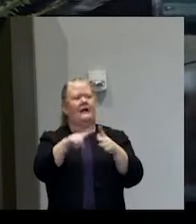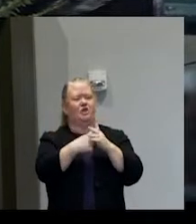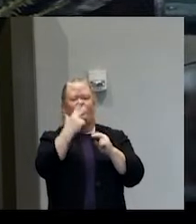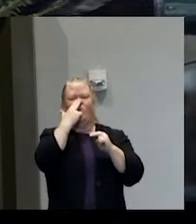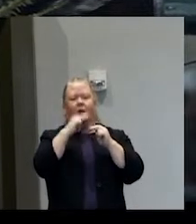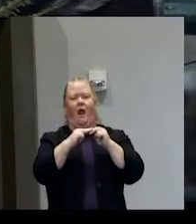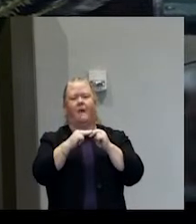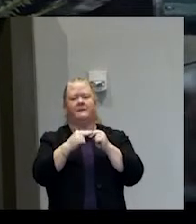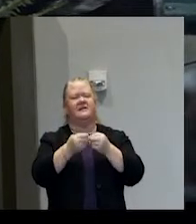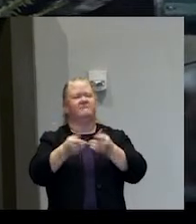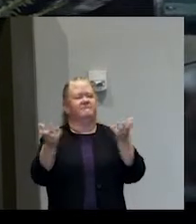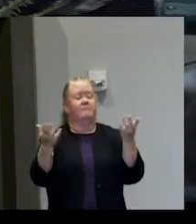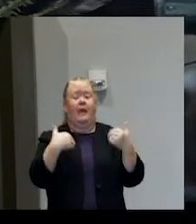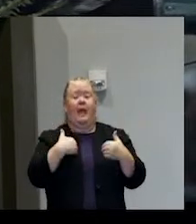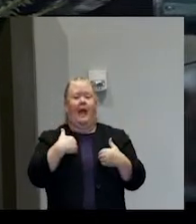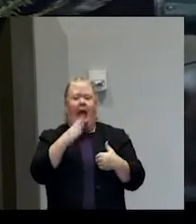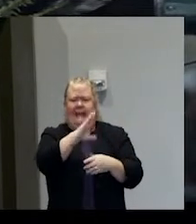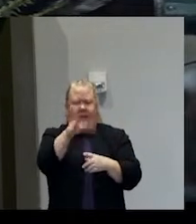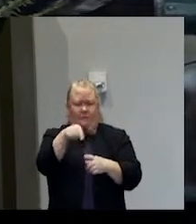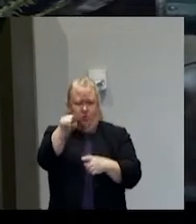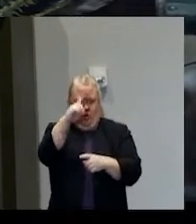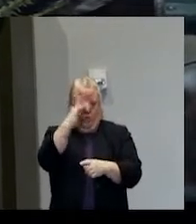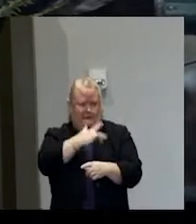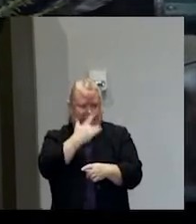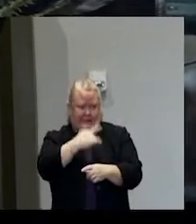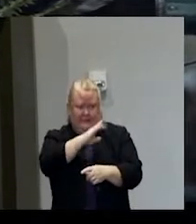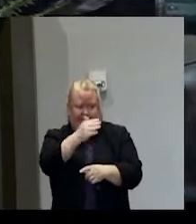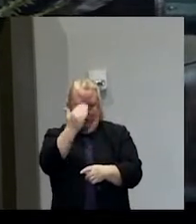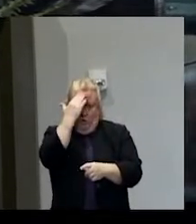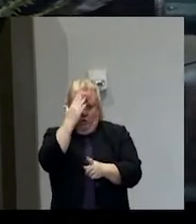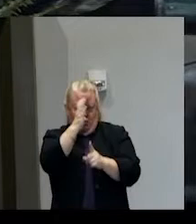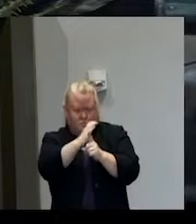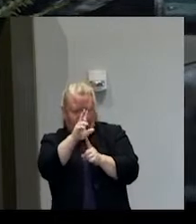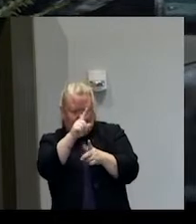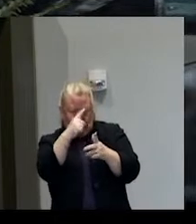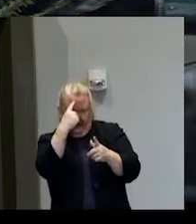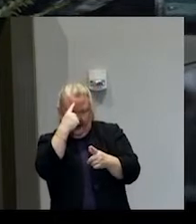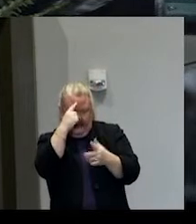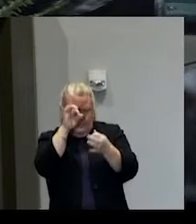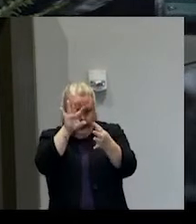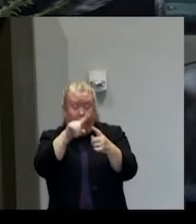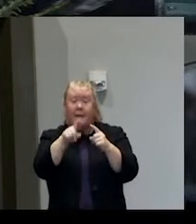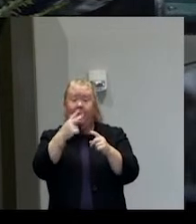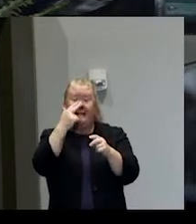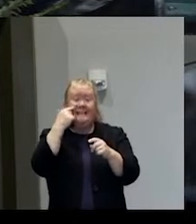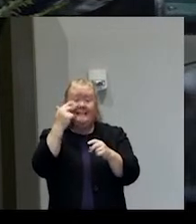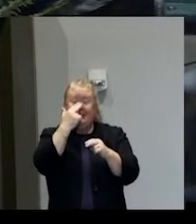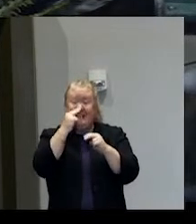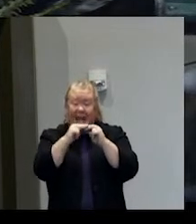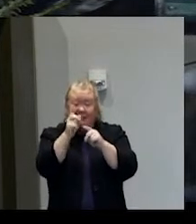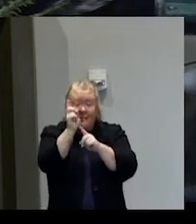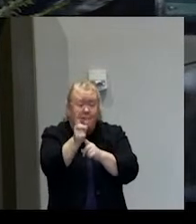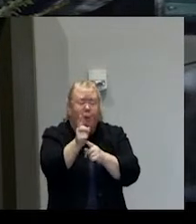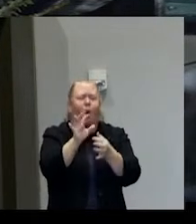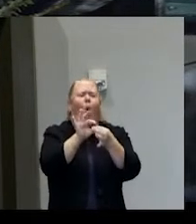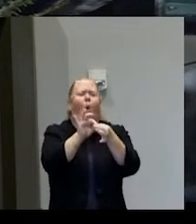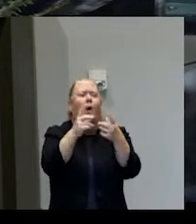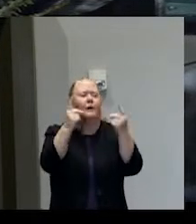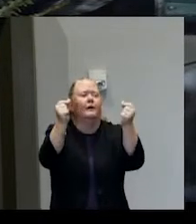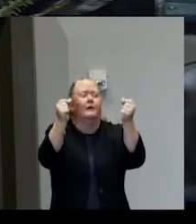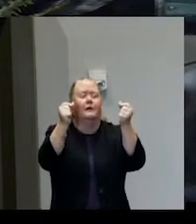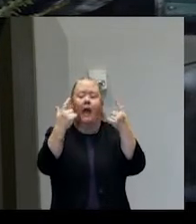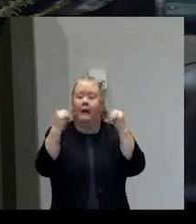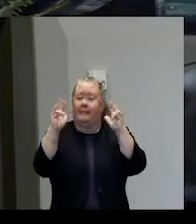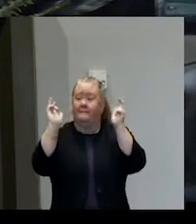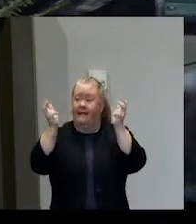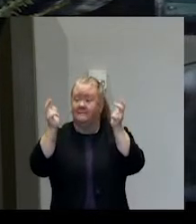because I never really knew what people were thinking or how they were feeling, but when you get a laugh out of somebody, you're connected, at least in that moment. I started playing